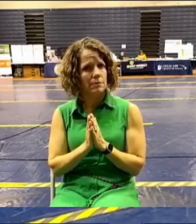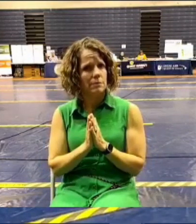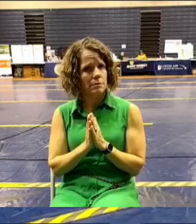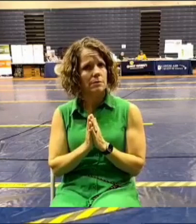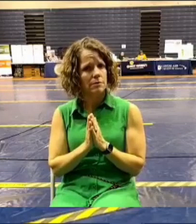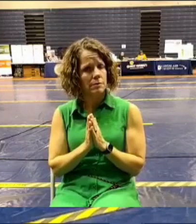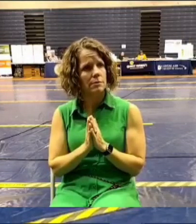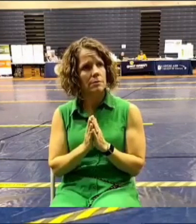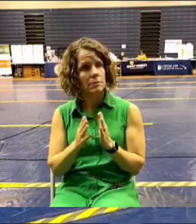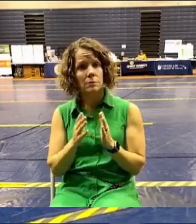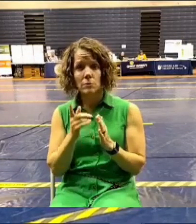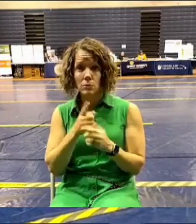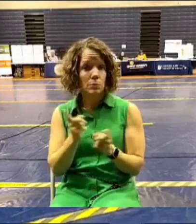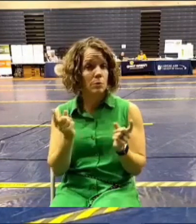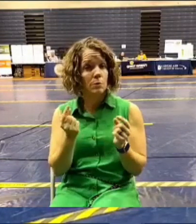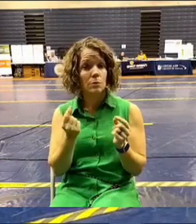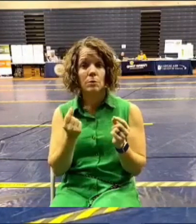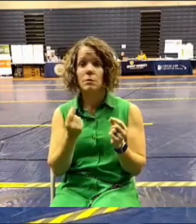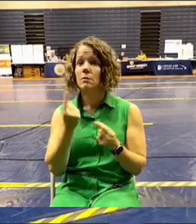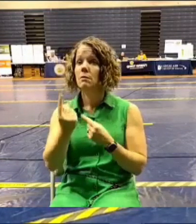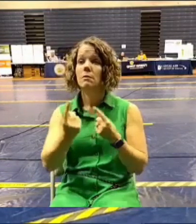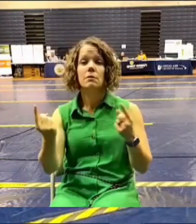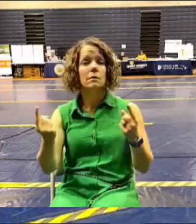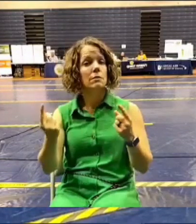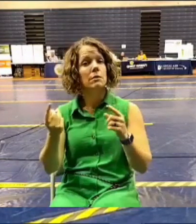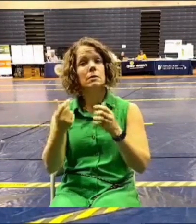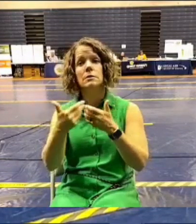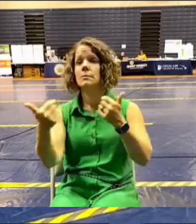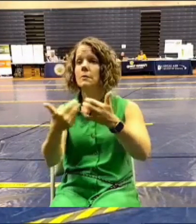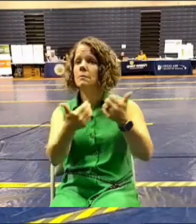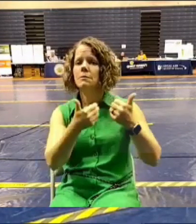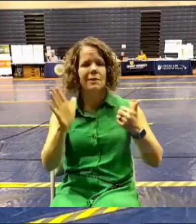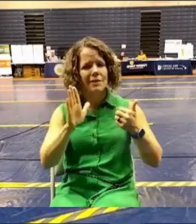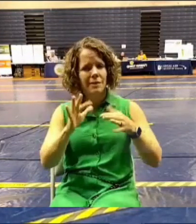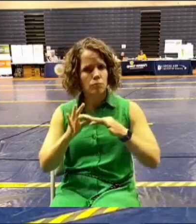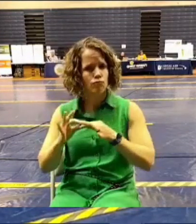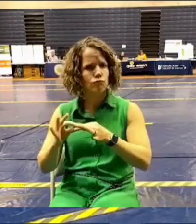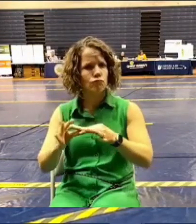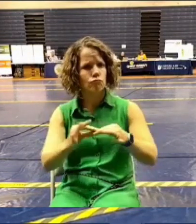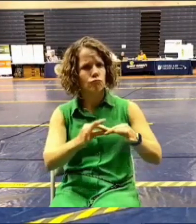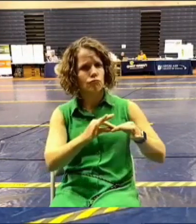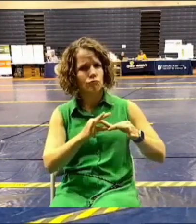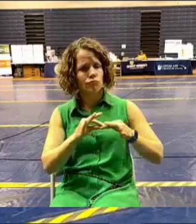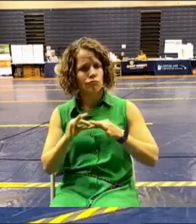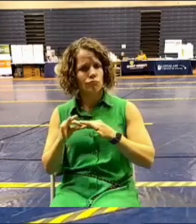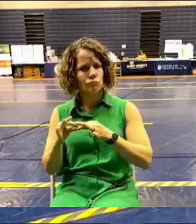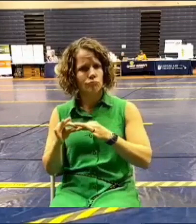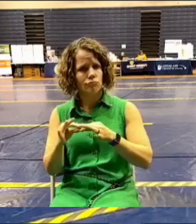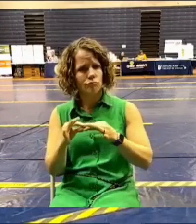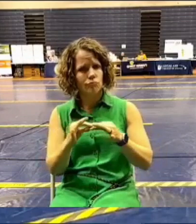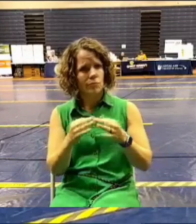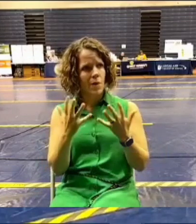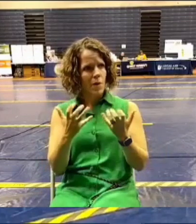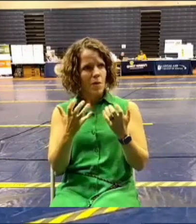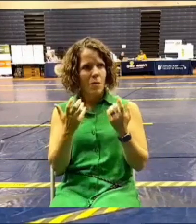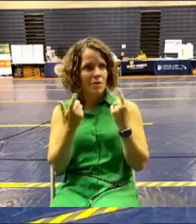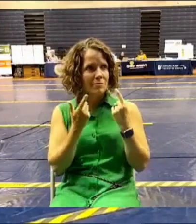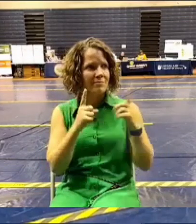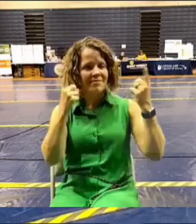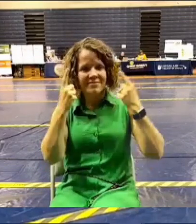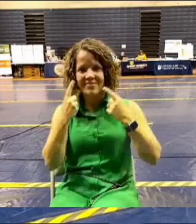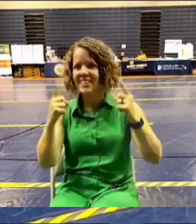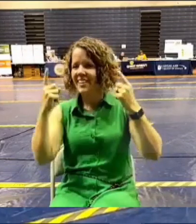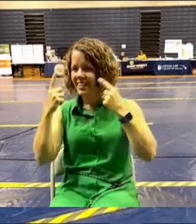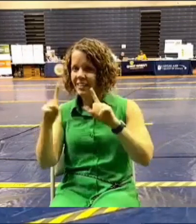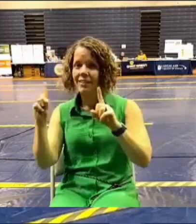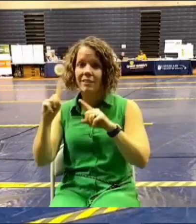to be with us. I want us to have some wins. Mayor wants to have some wins. Governor wants to have some